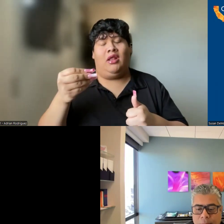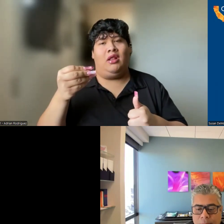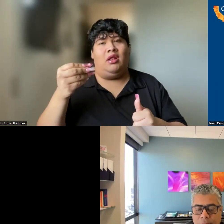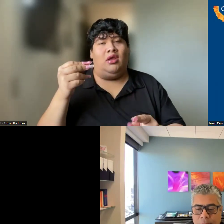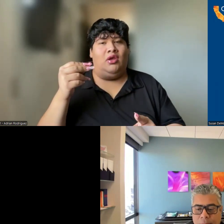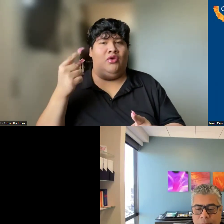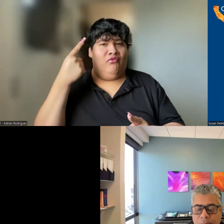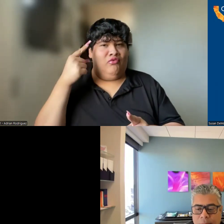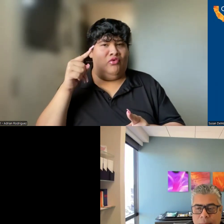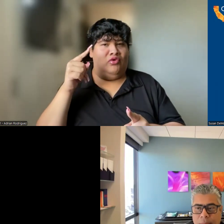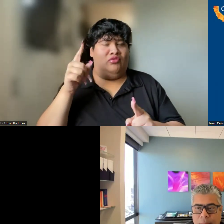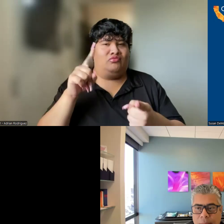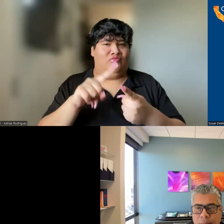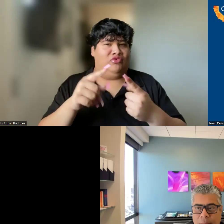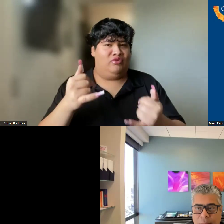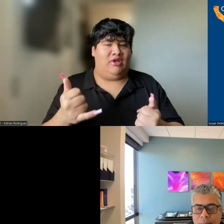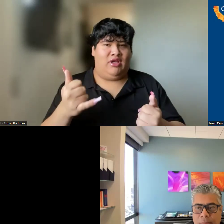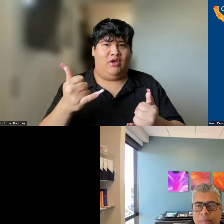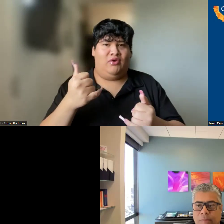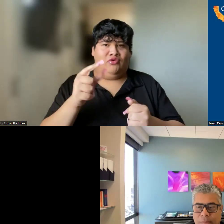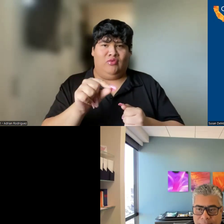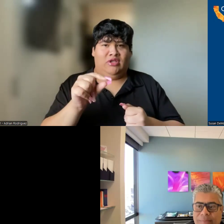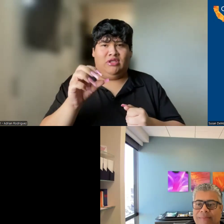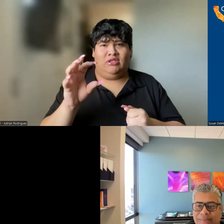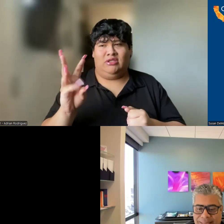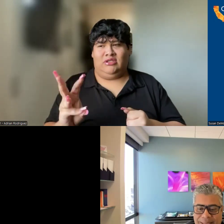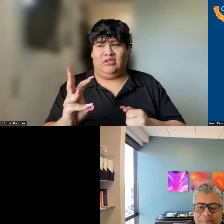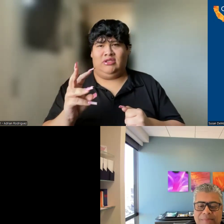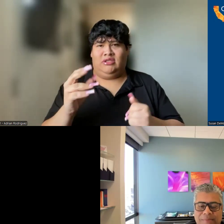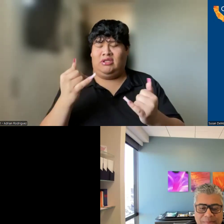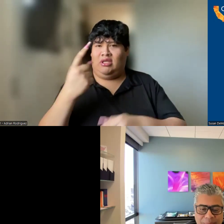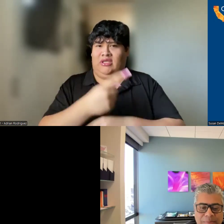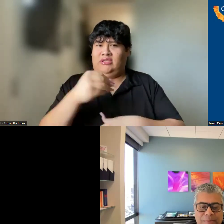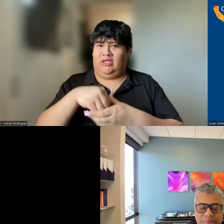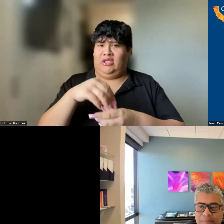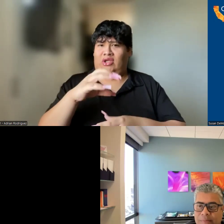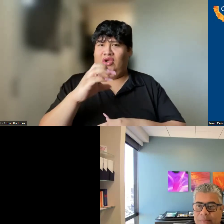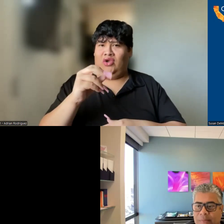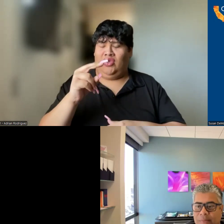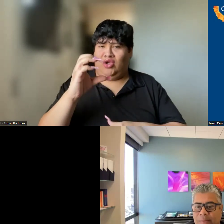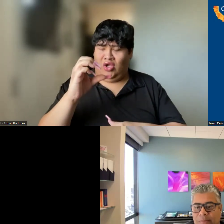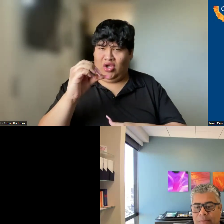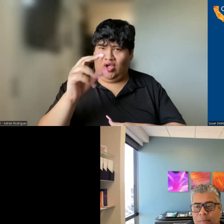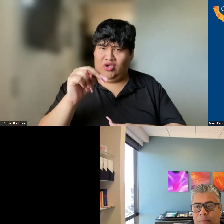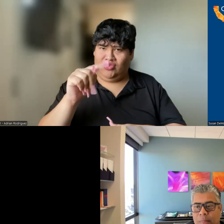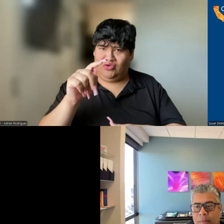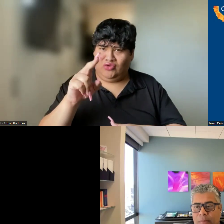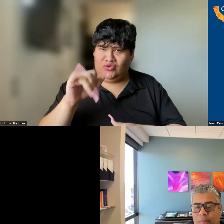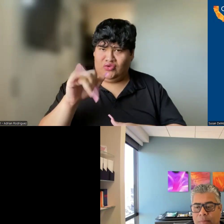plans to now nearly 26 states across the country. And we